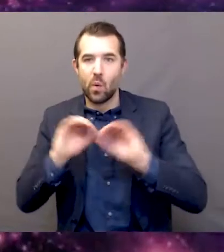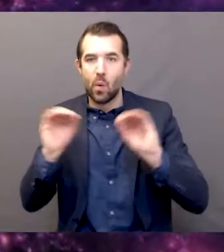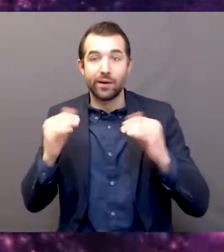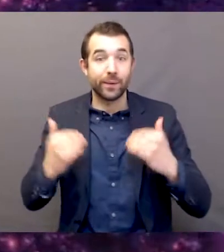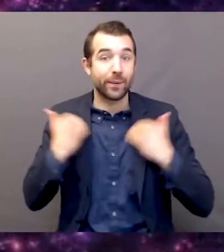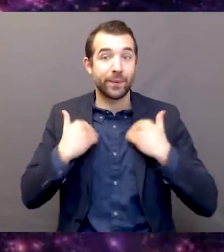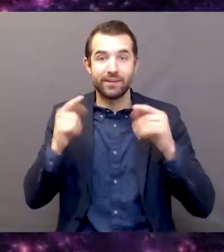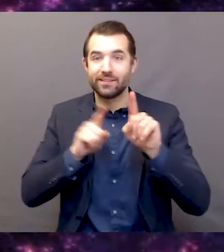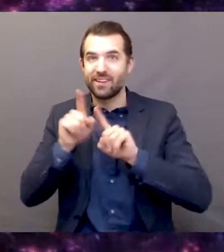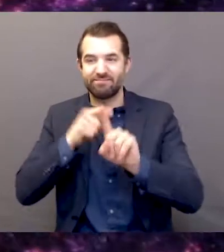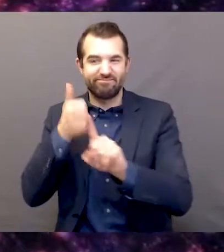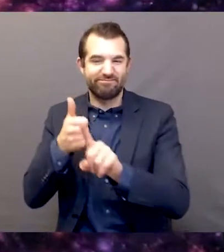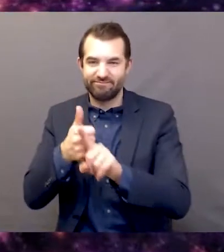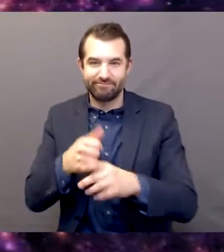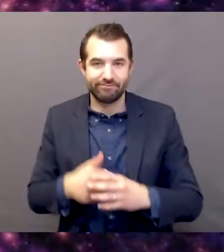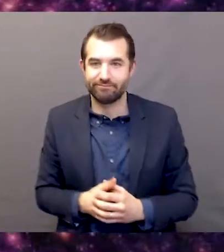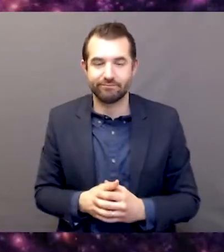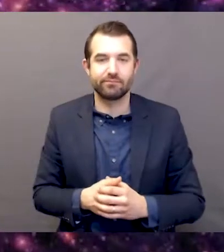young stars.